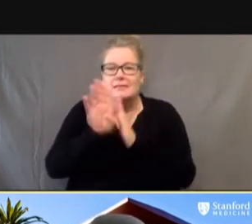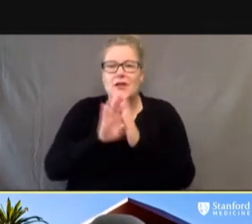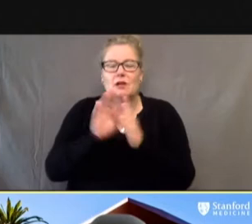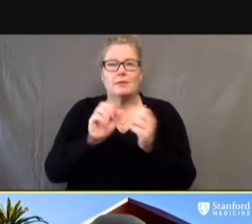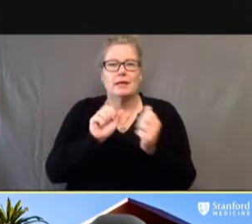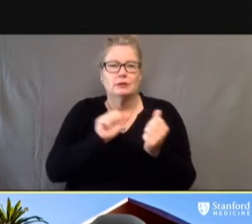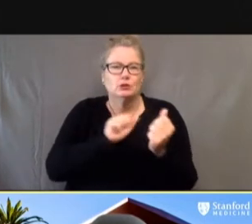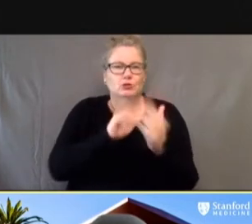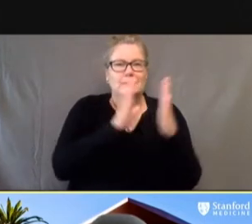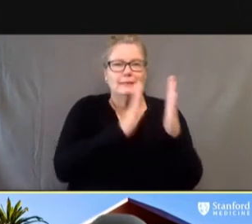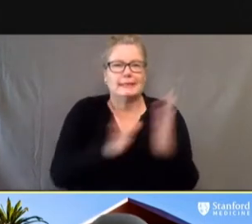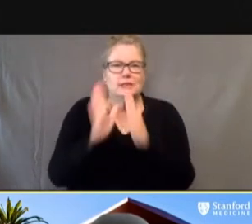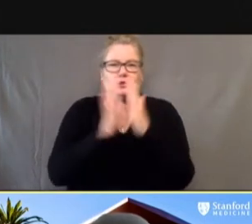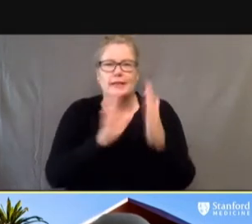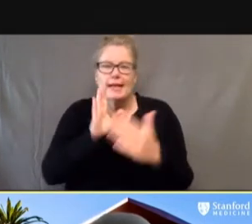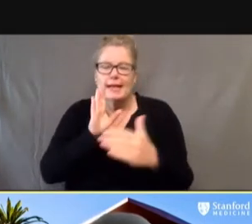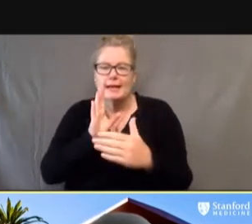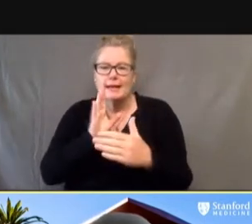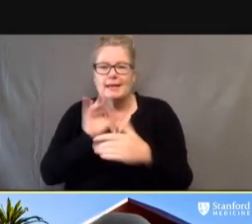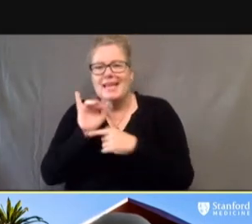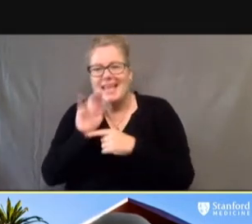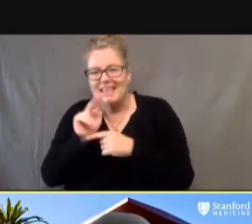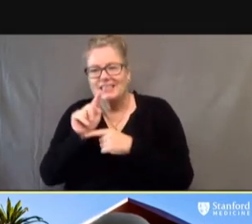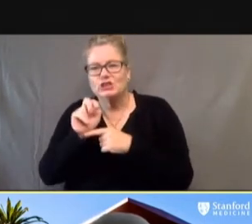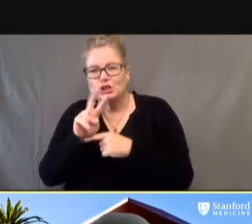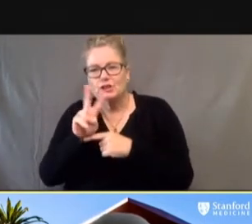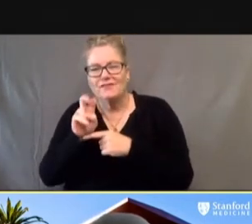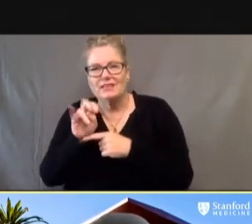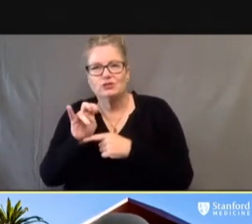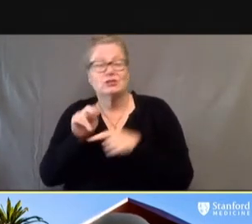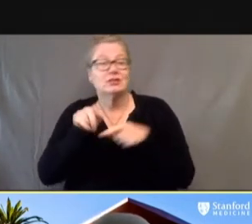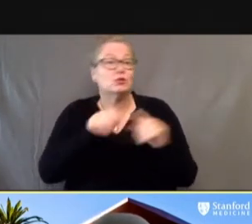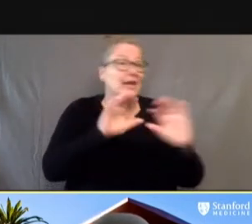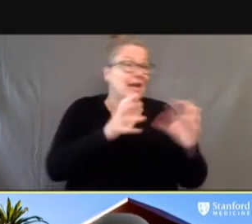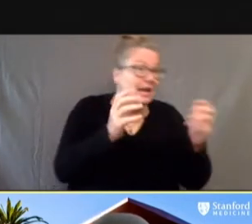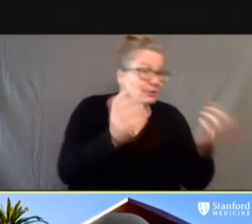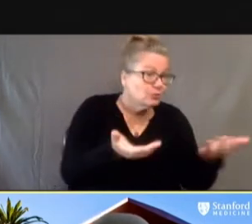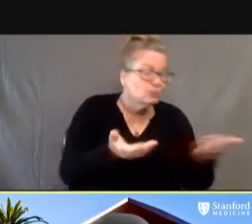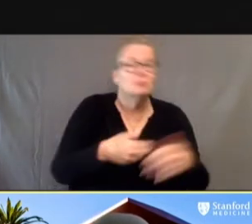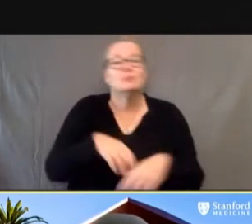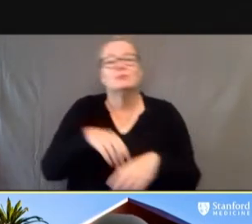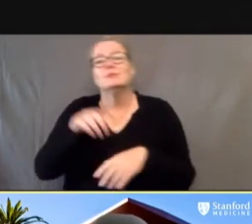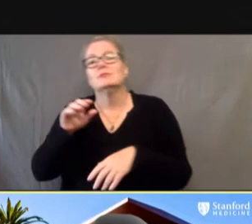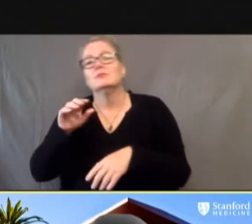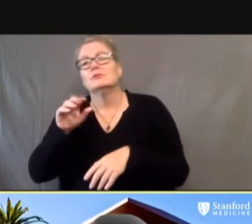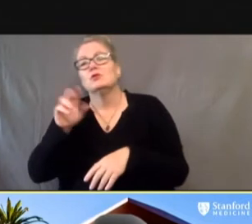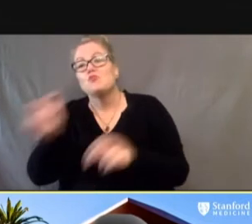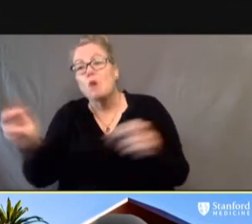to accommodations in both the classroom and on rotations. Next slide, please.